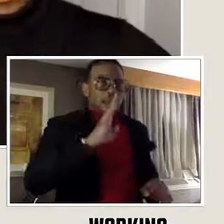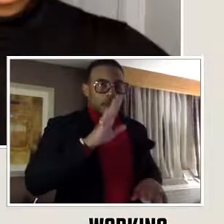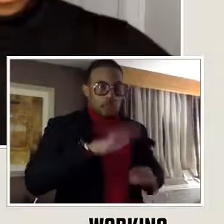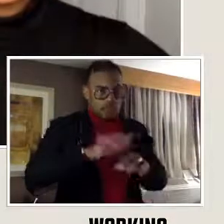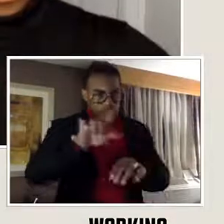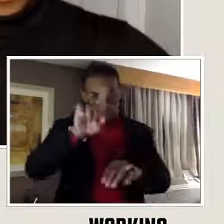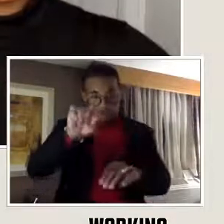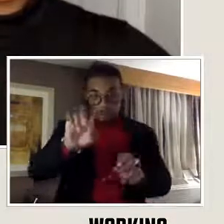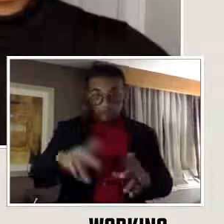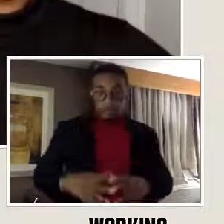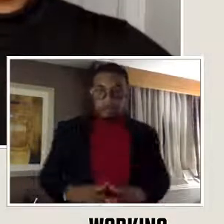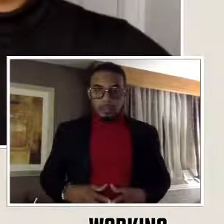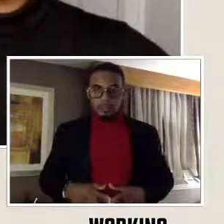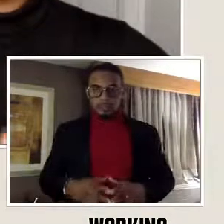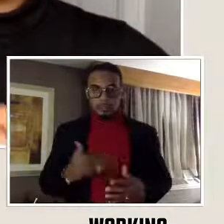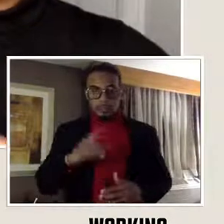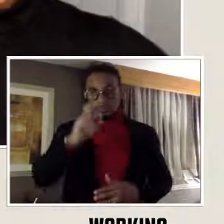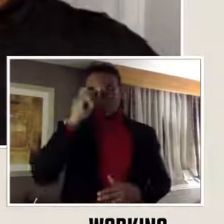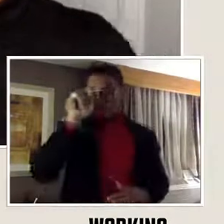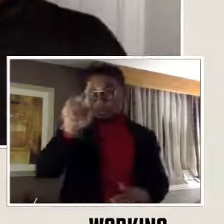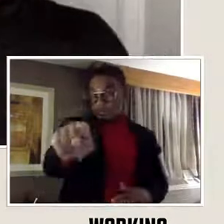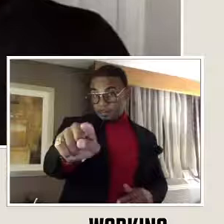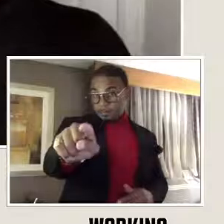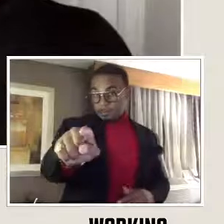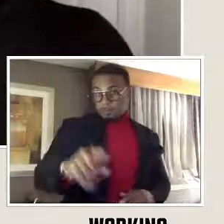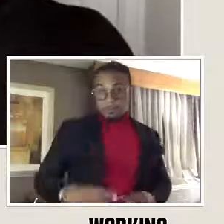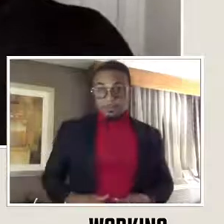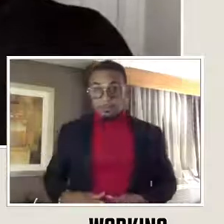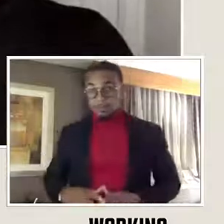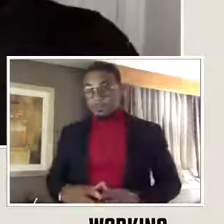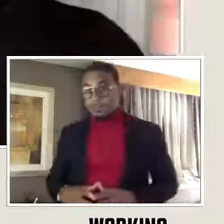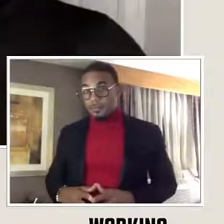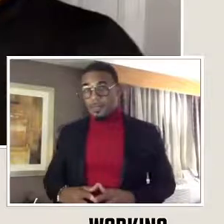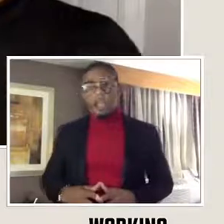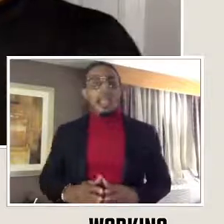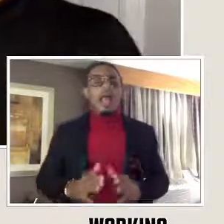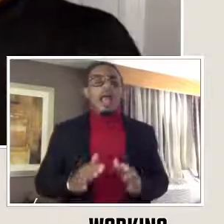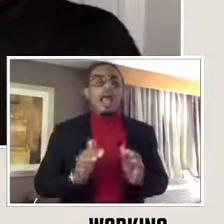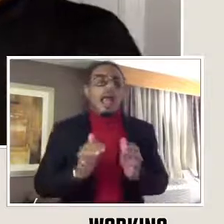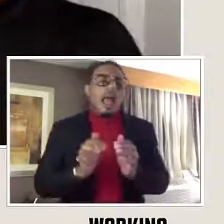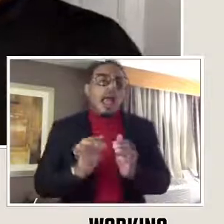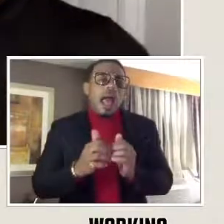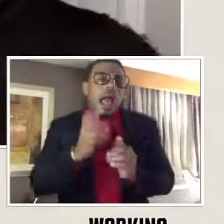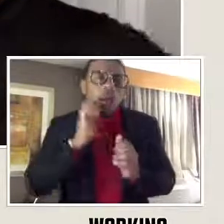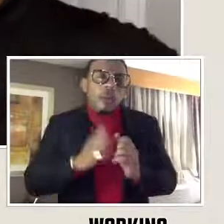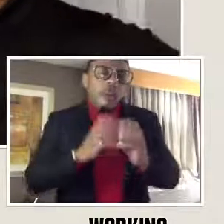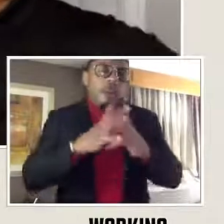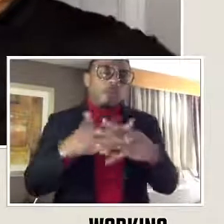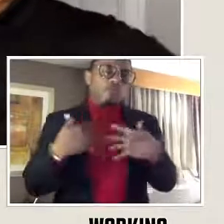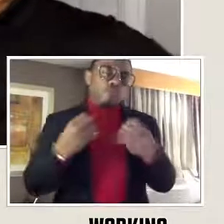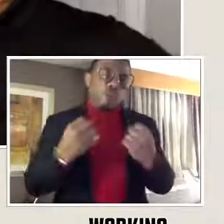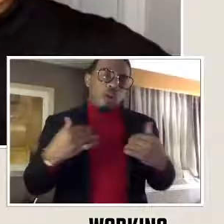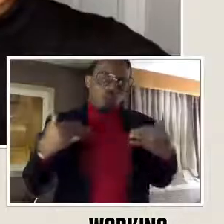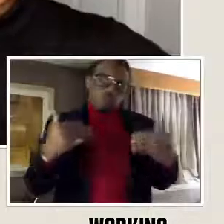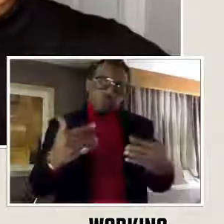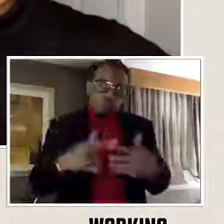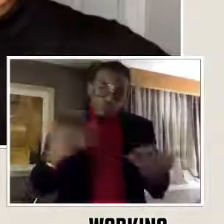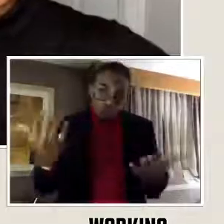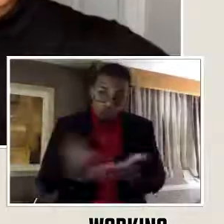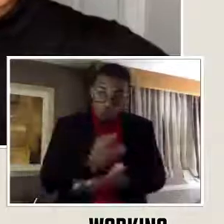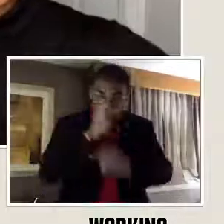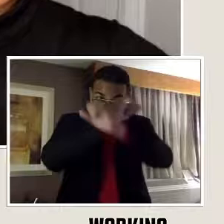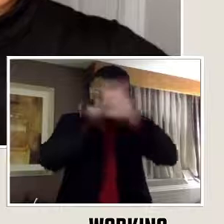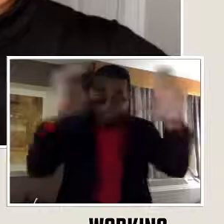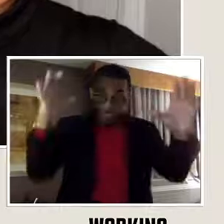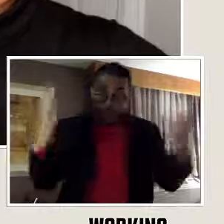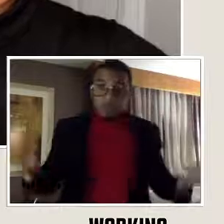on this question. Here's my question for you. How are we going to build a strong enough movement to win this